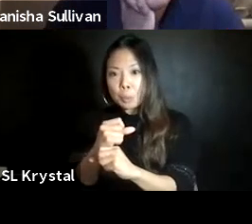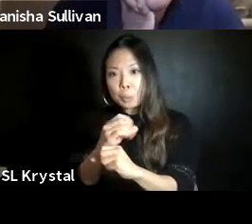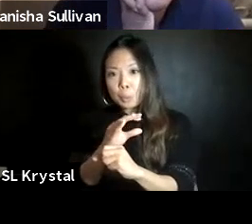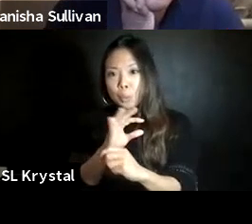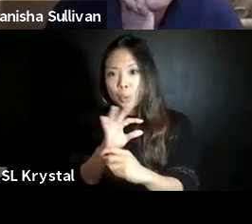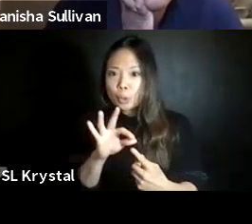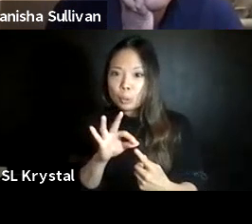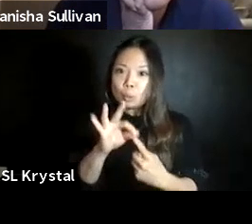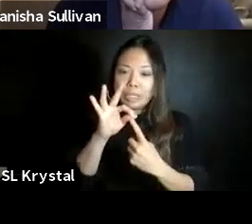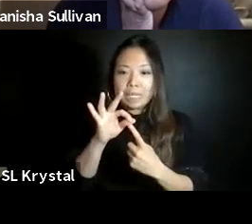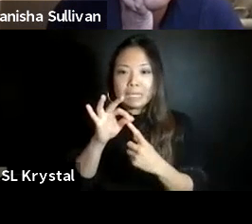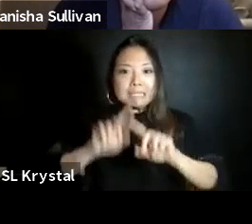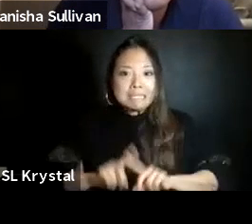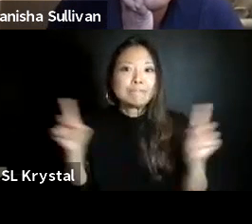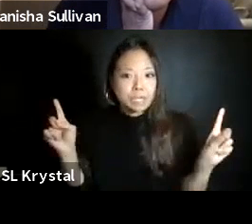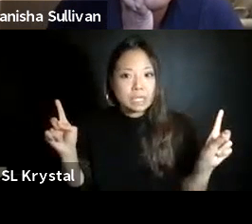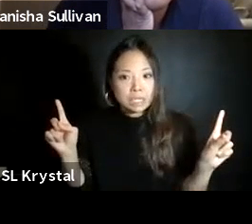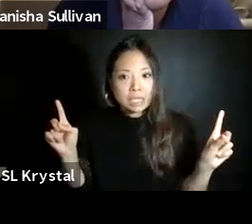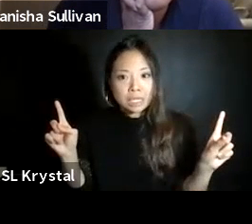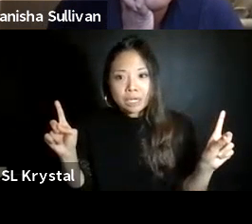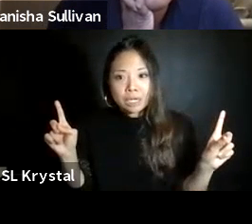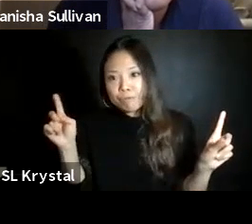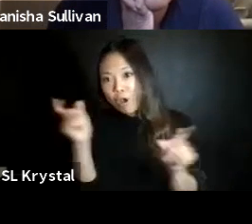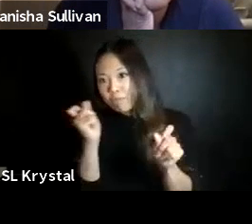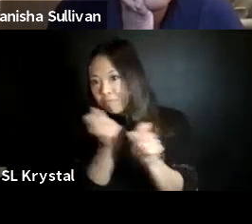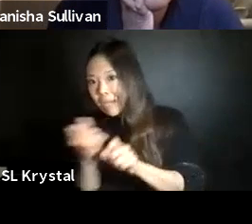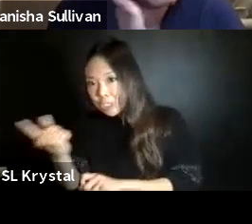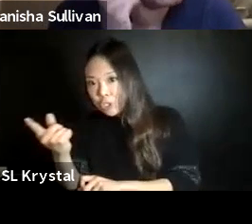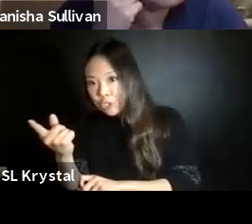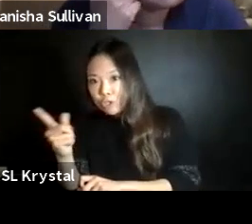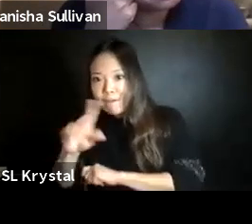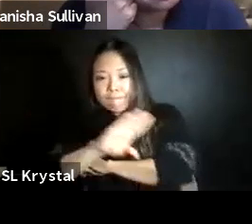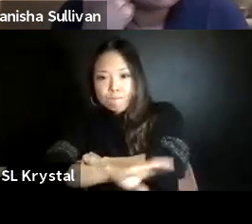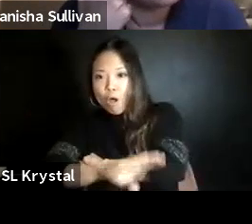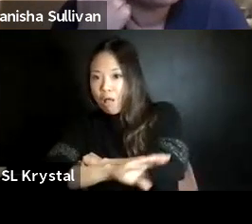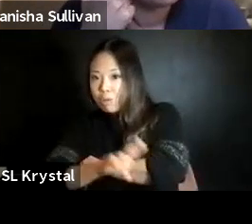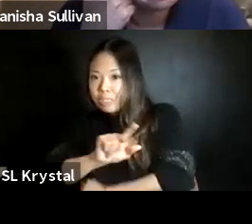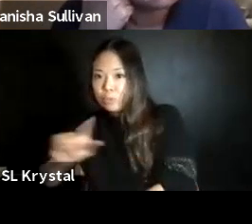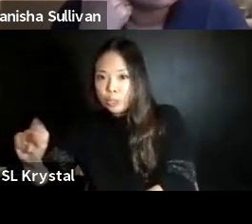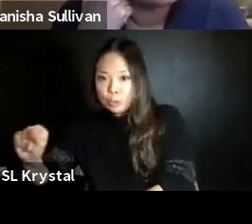fall 2022. And I am suggesting